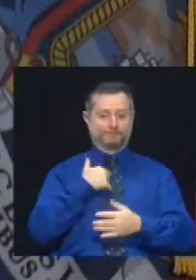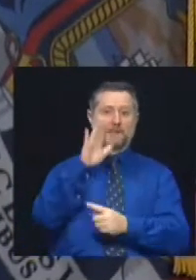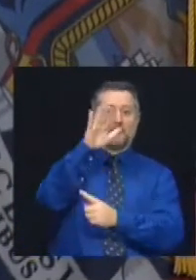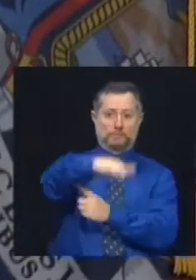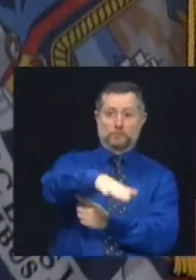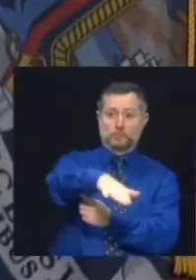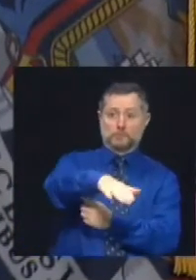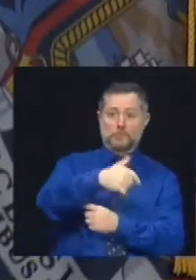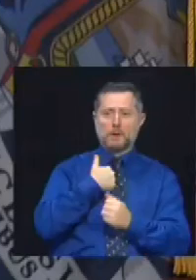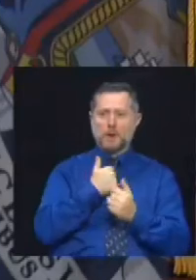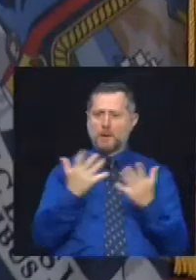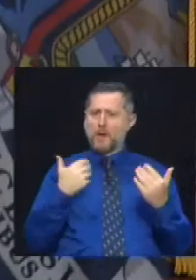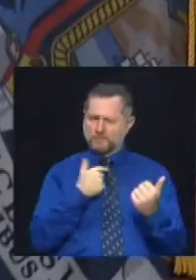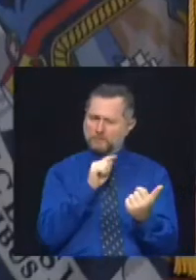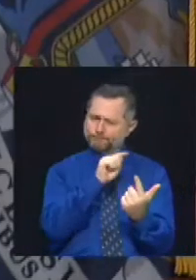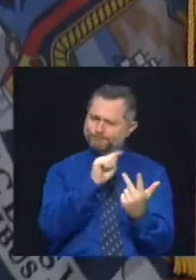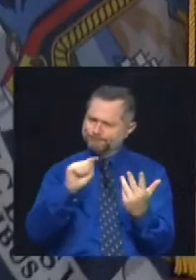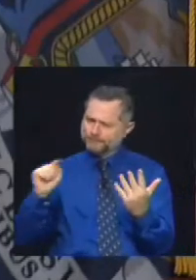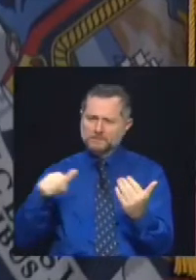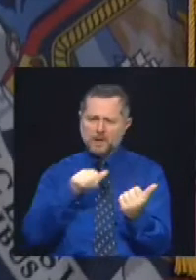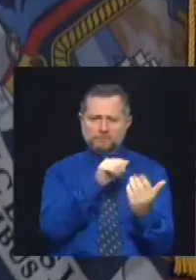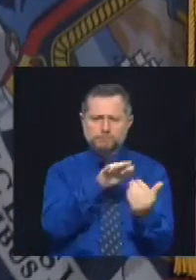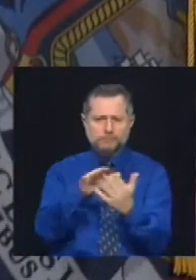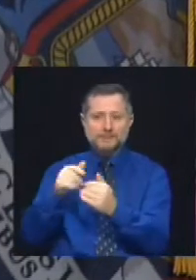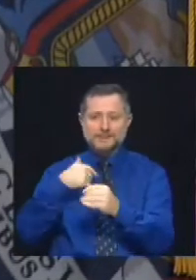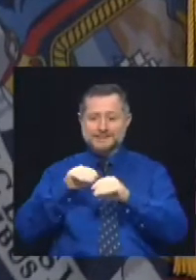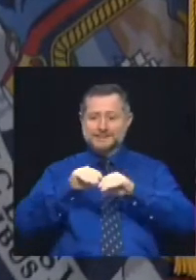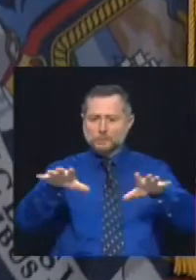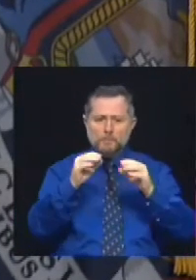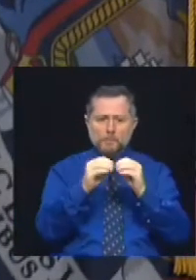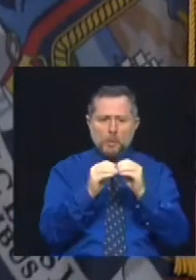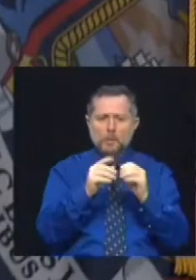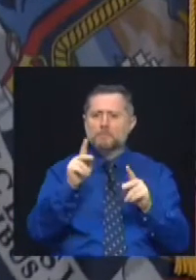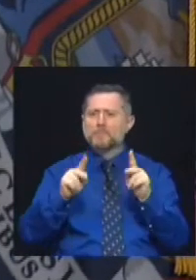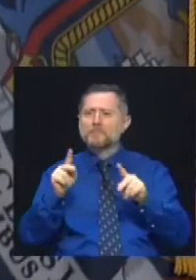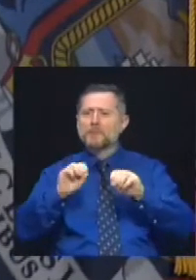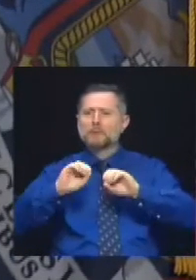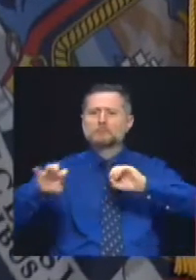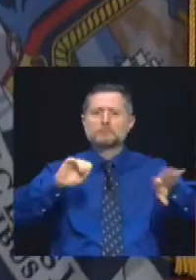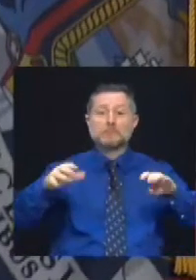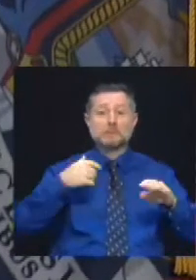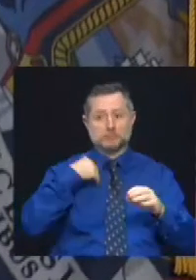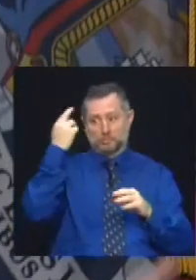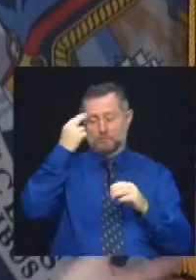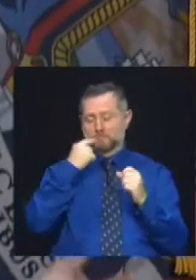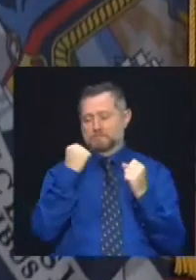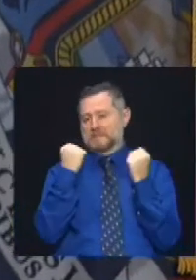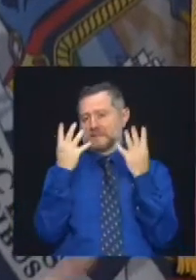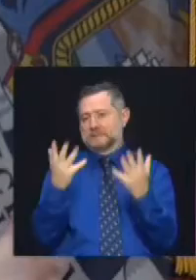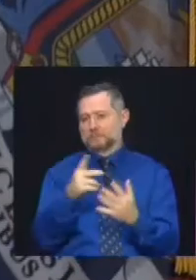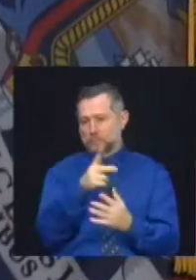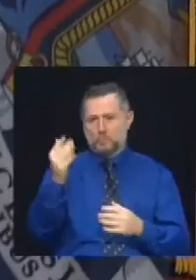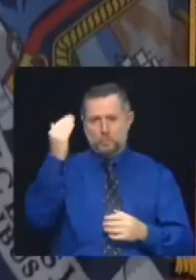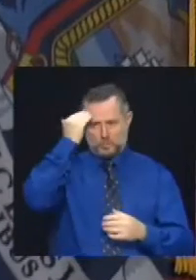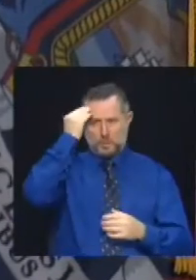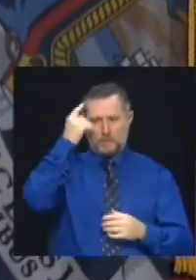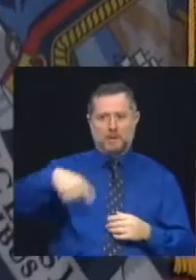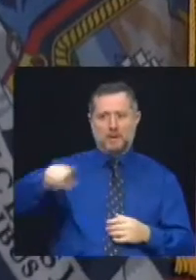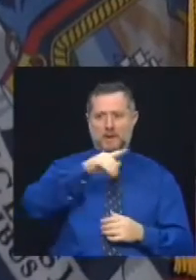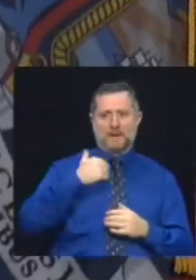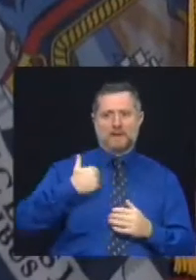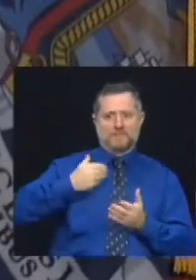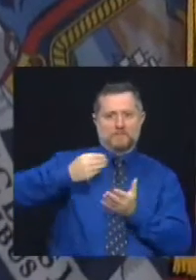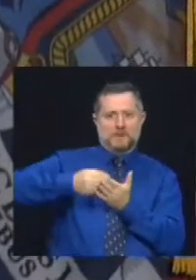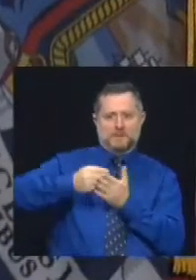approach, deploying more people to the crisis, realizing that there's many people who have not been even aware that they have these resources available to them,